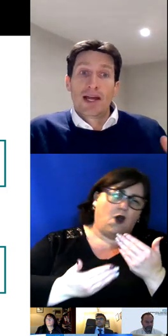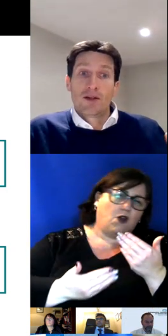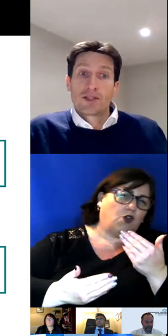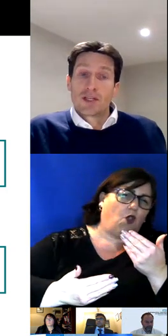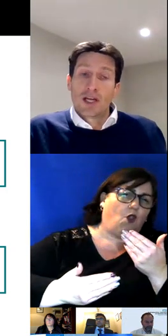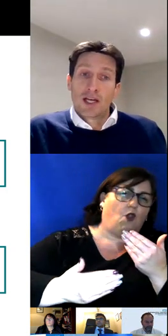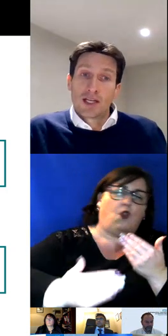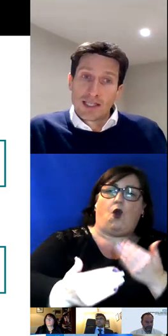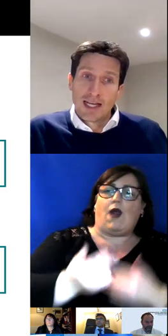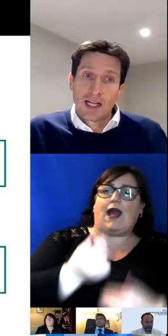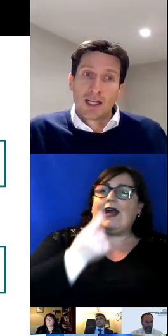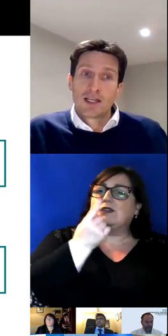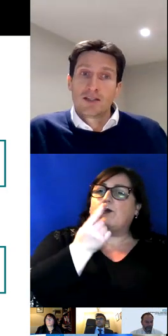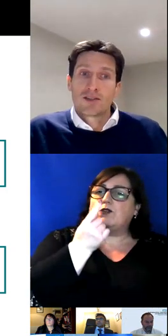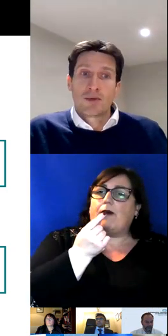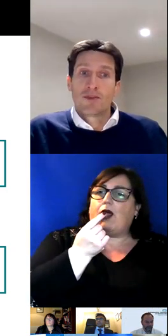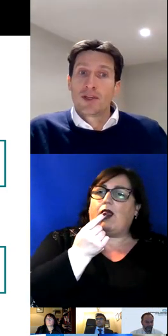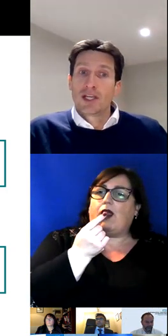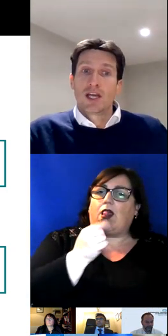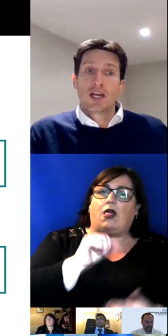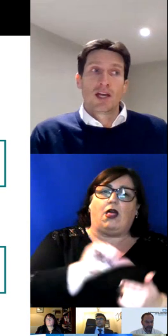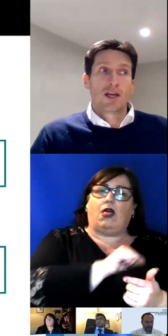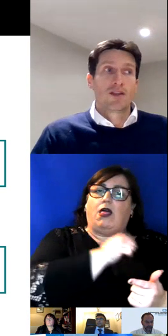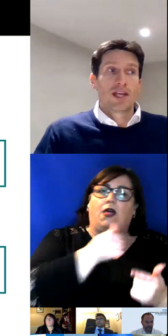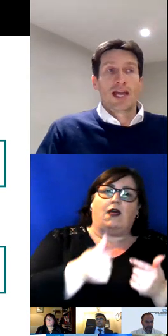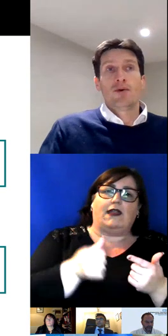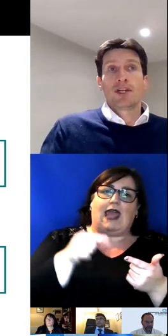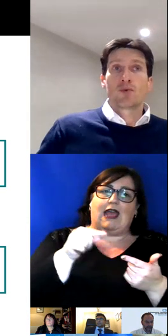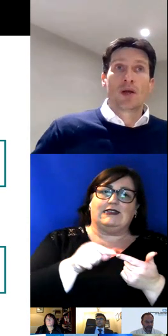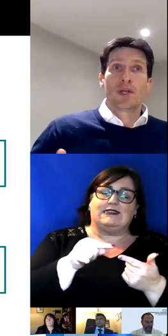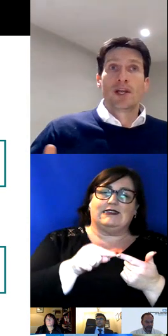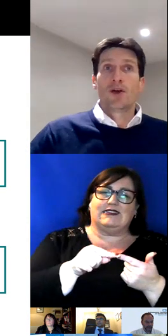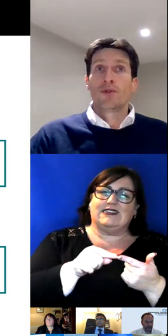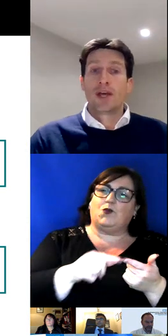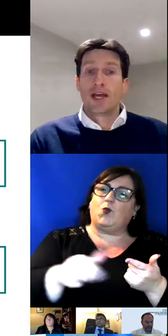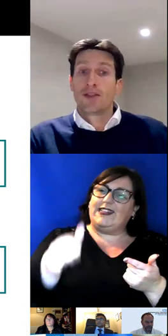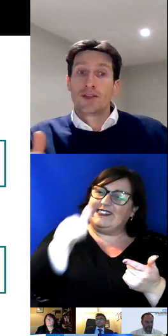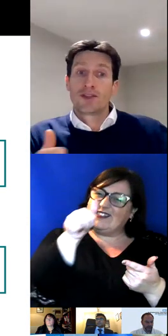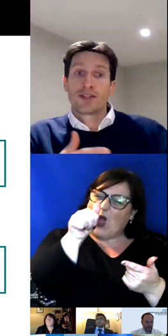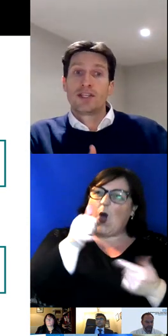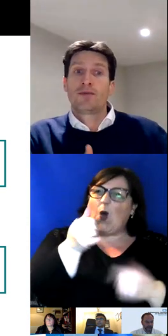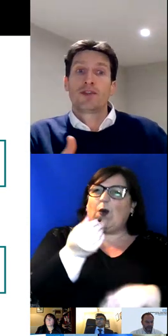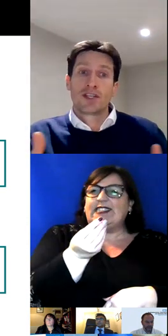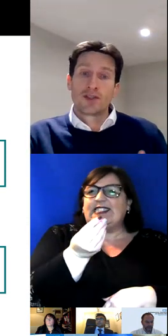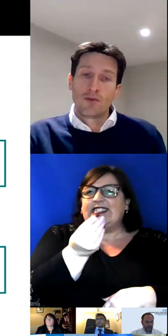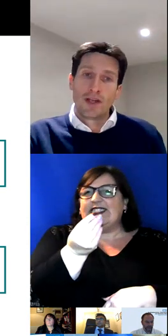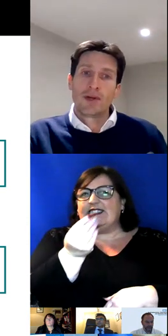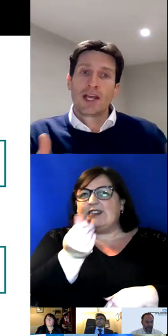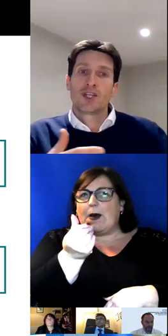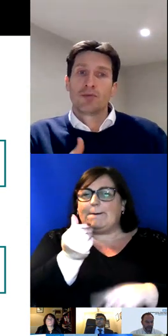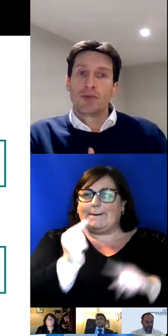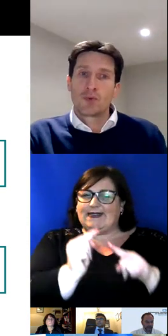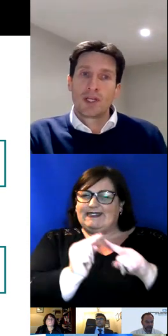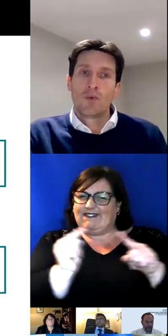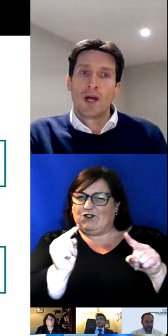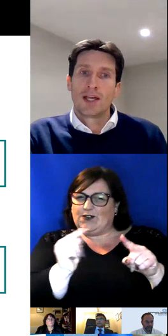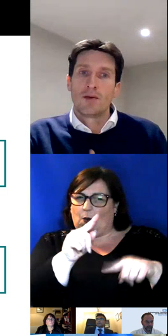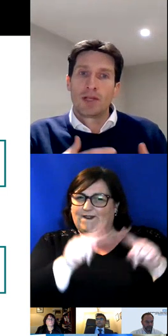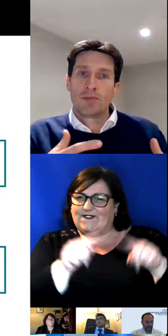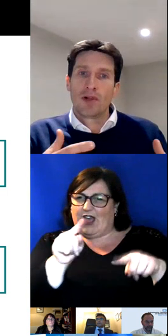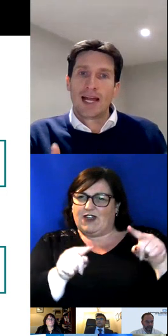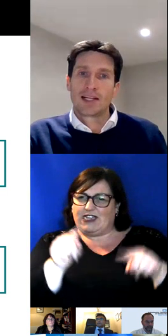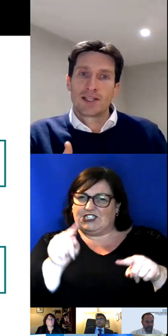next was about tackling some of the areas where we know that there's differences or variation between